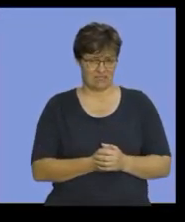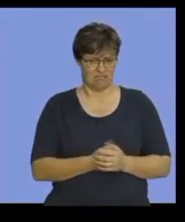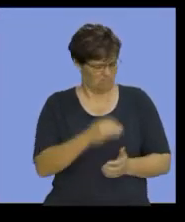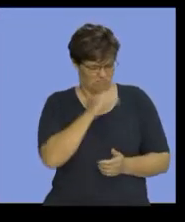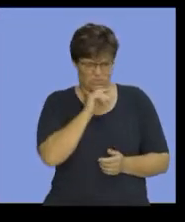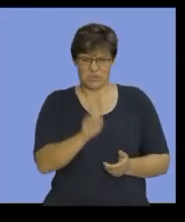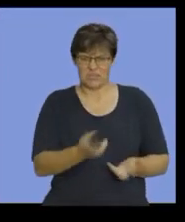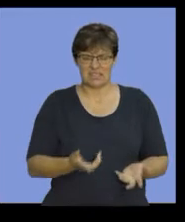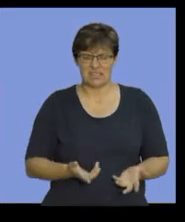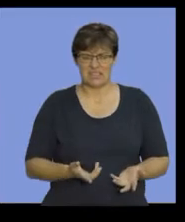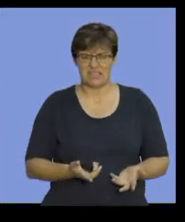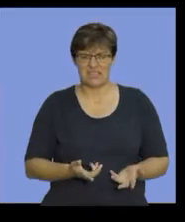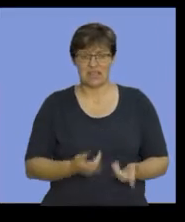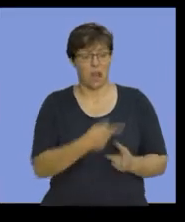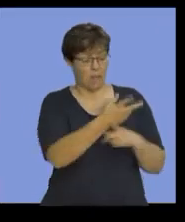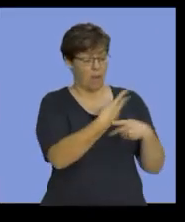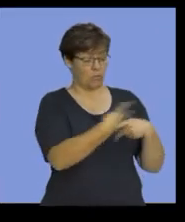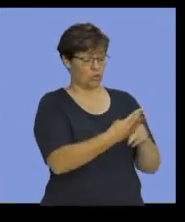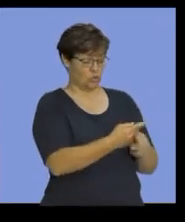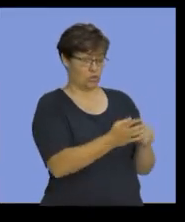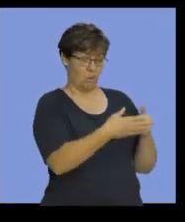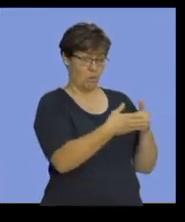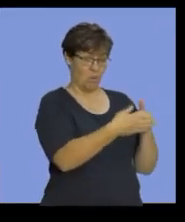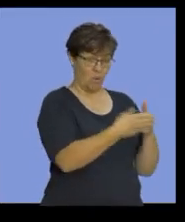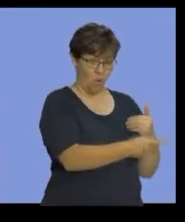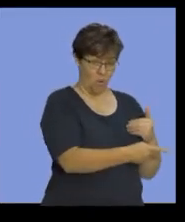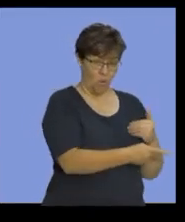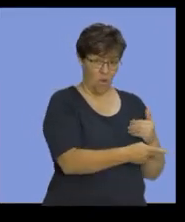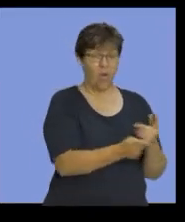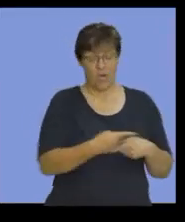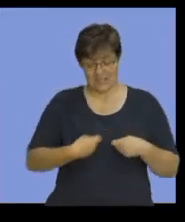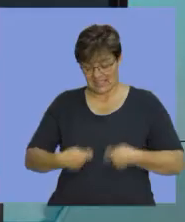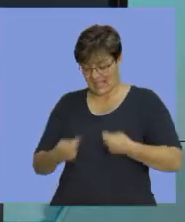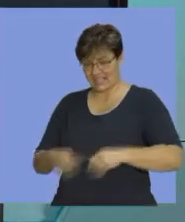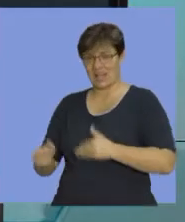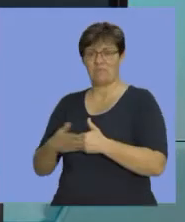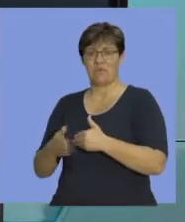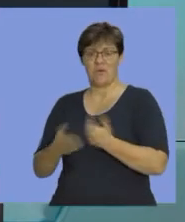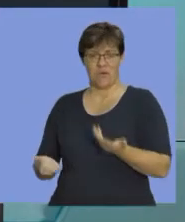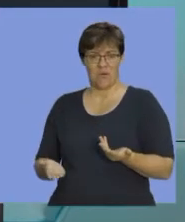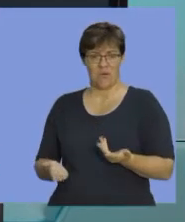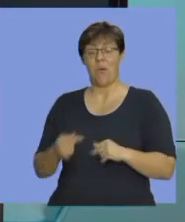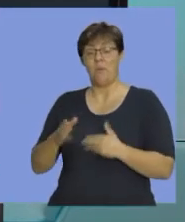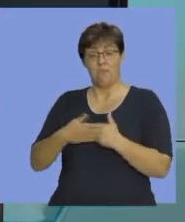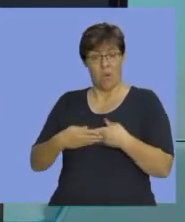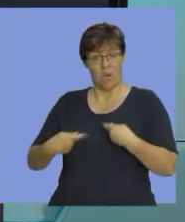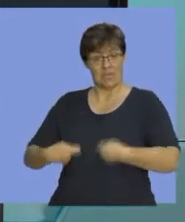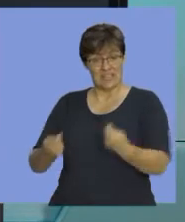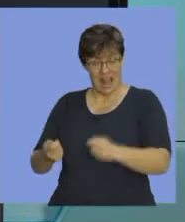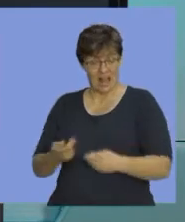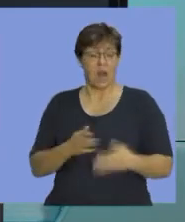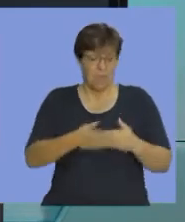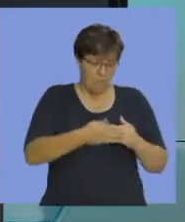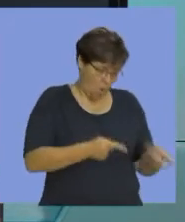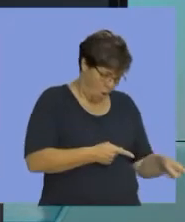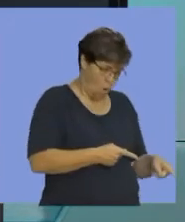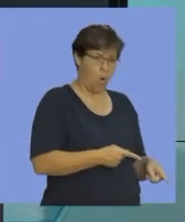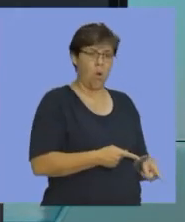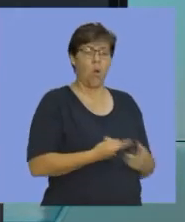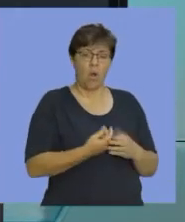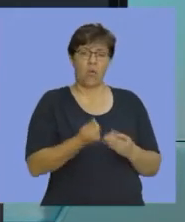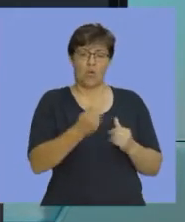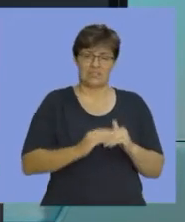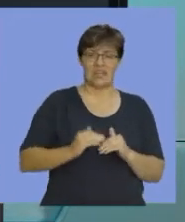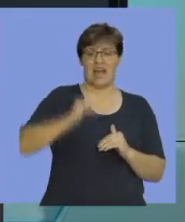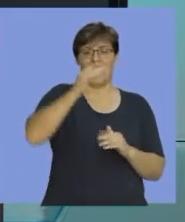the more you produce, the more you're going to sell. The more you're going to sell, the higher your selling costs are